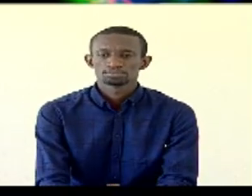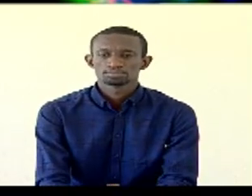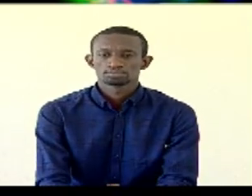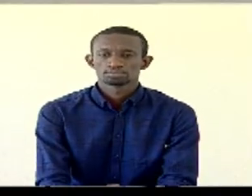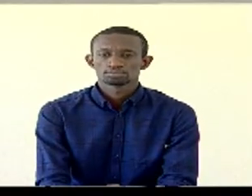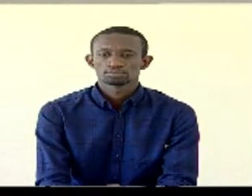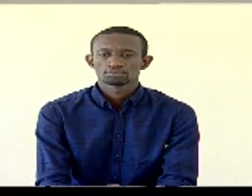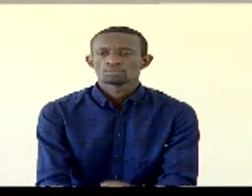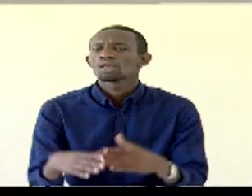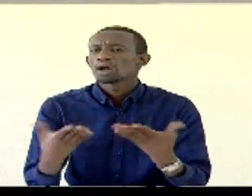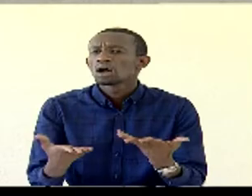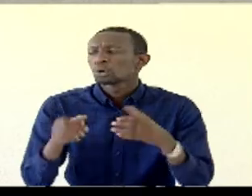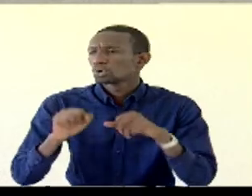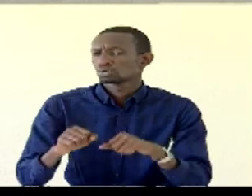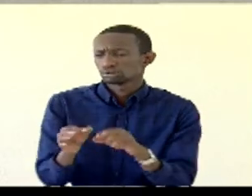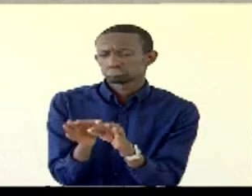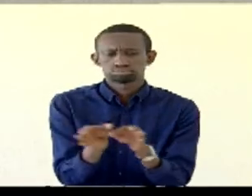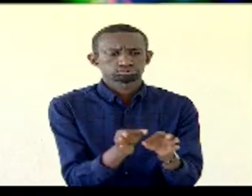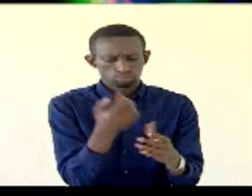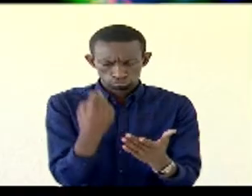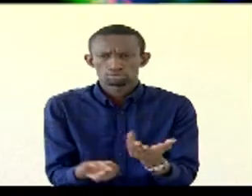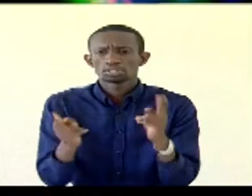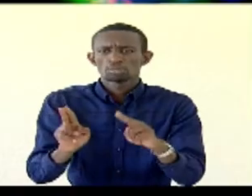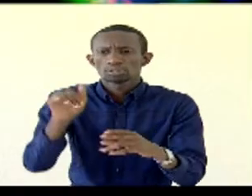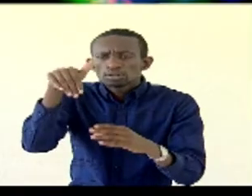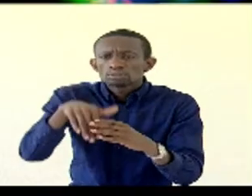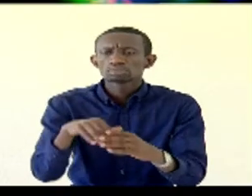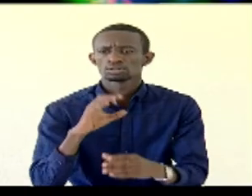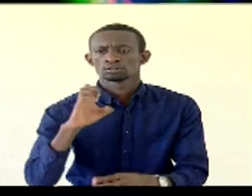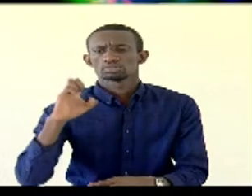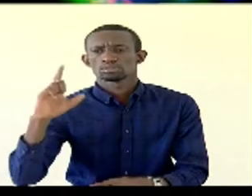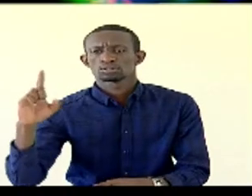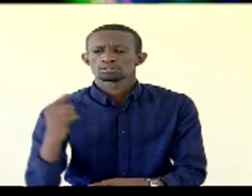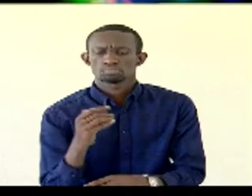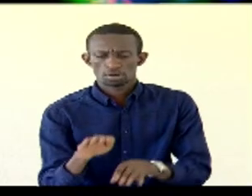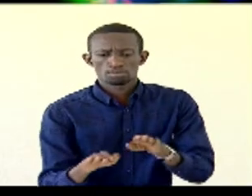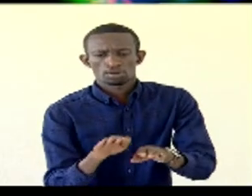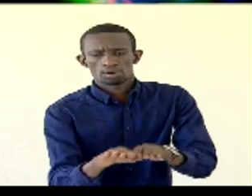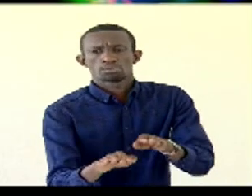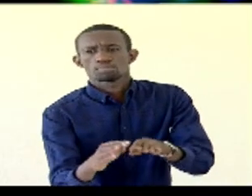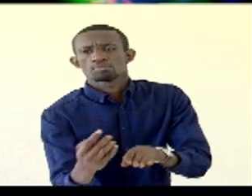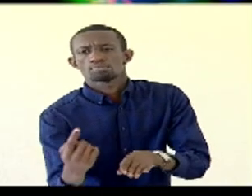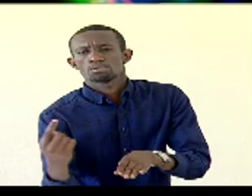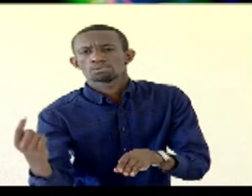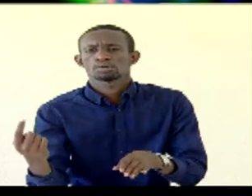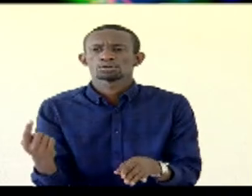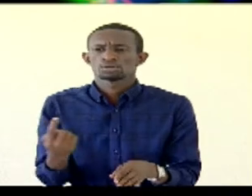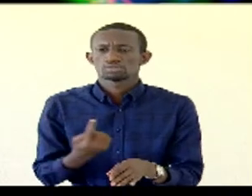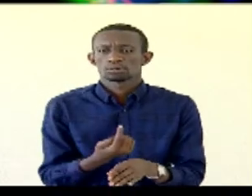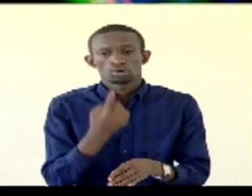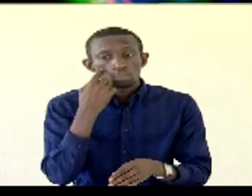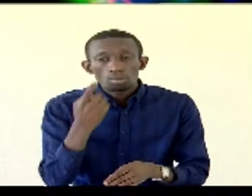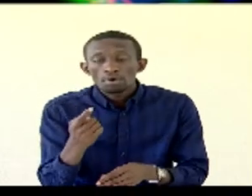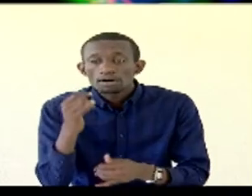So how can we describe what happens at each of these stages until we finally reach